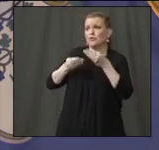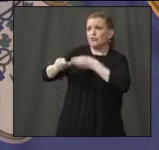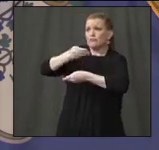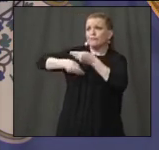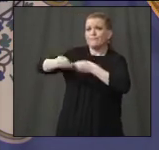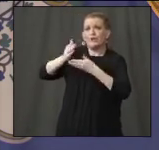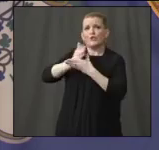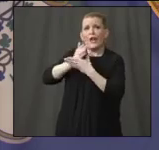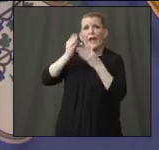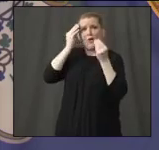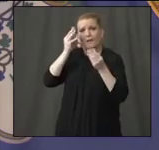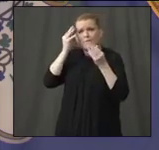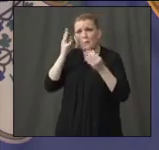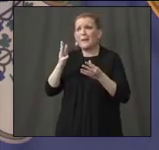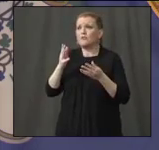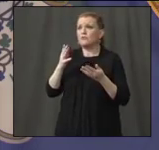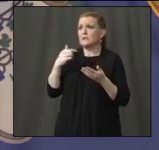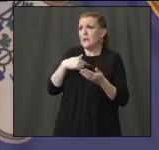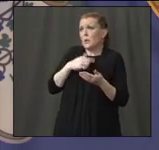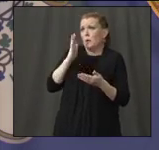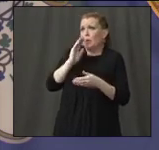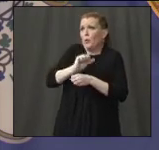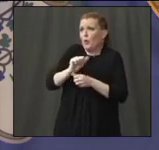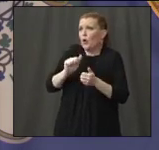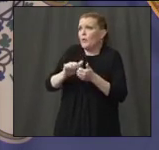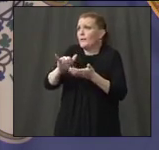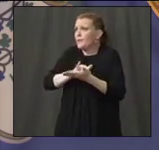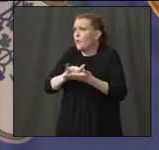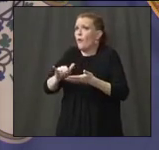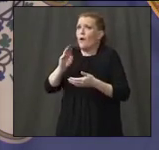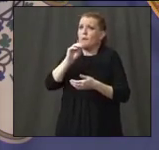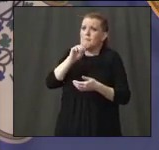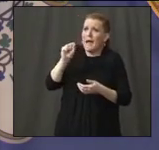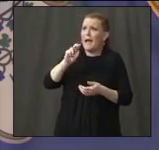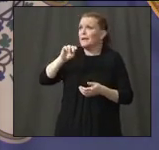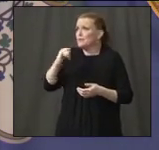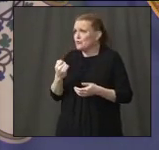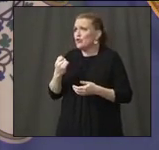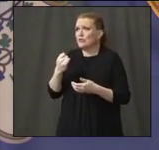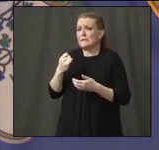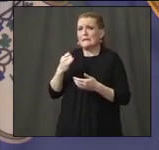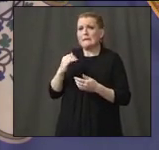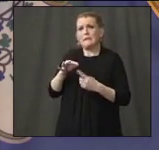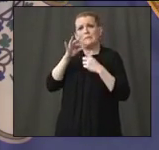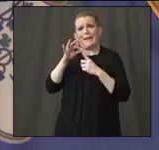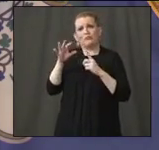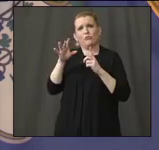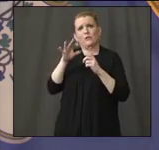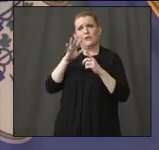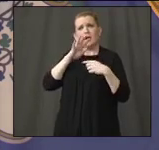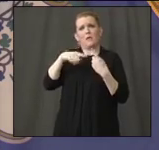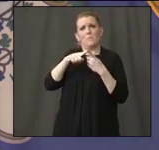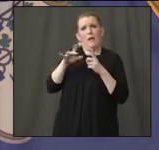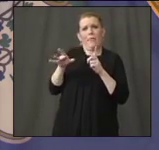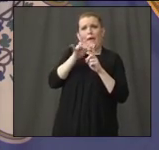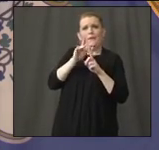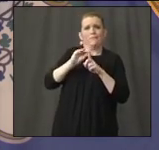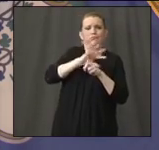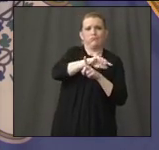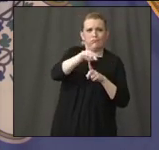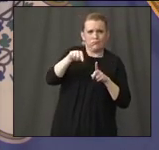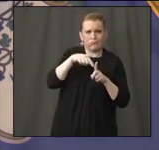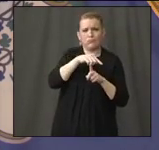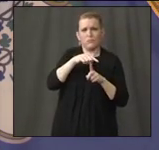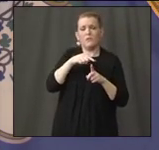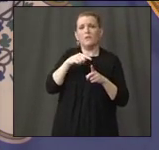they're doing contract tracing, how we can work that together, checking the data across state borders in some cases, because people